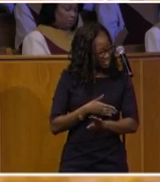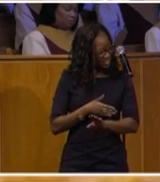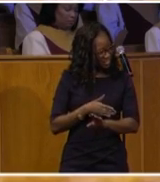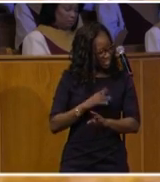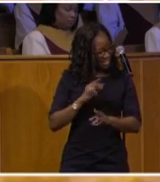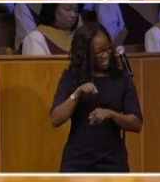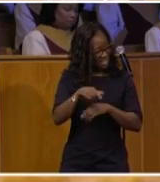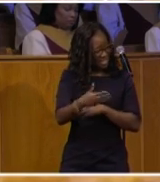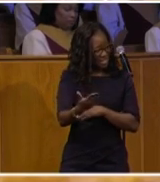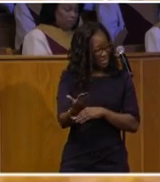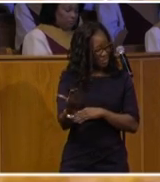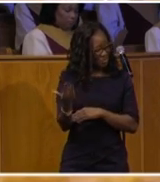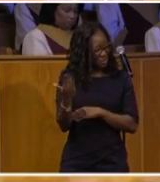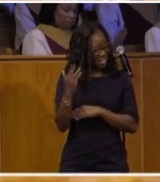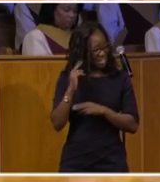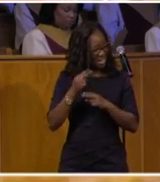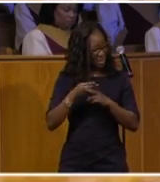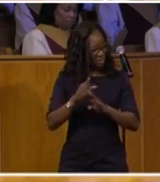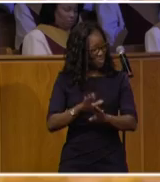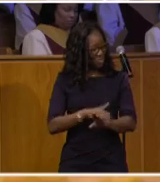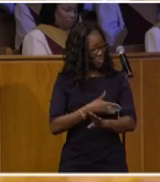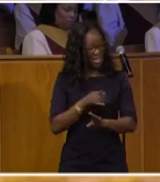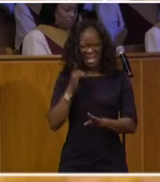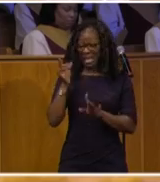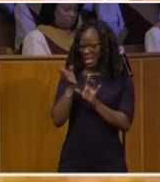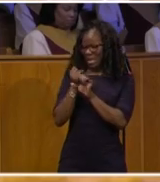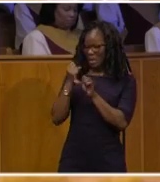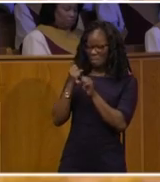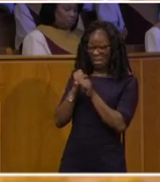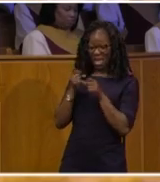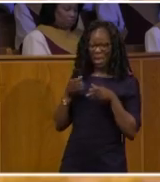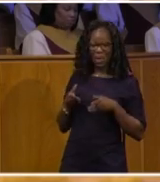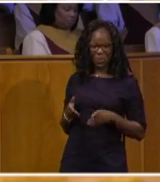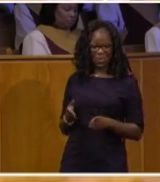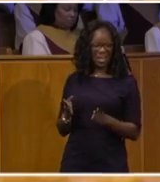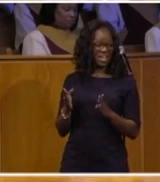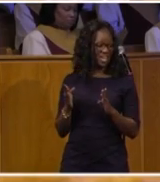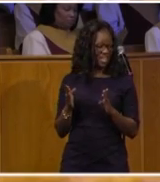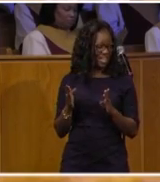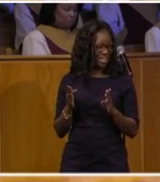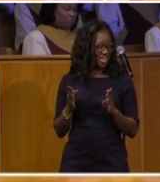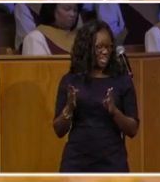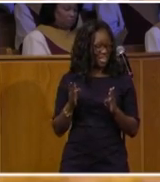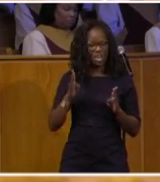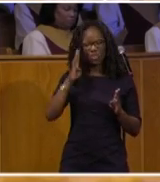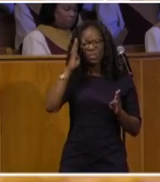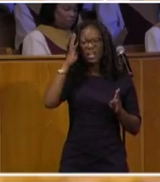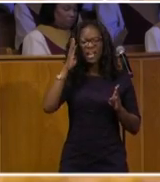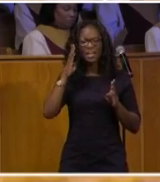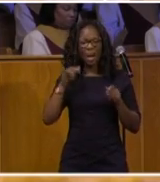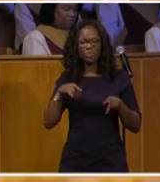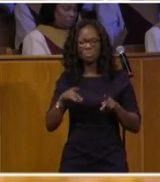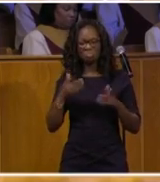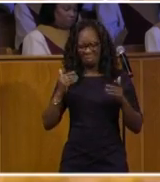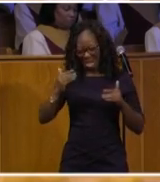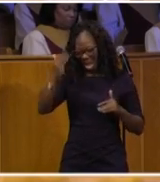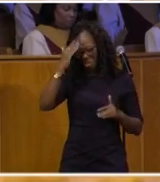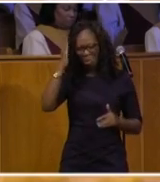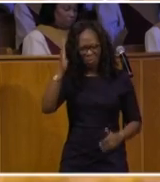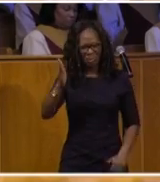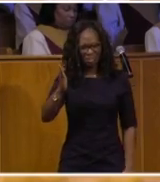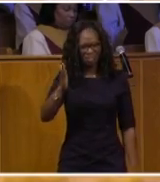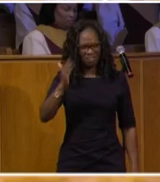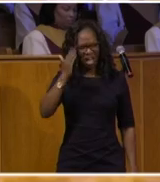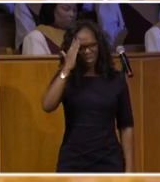this morning, He made a way. And as an expert witness, I know He'll make a way.